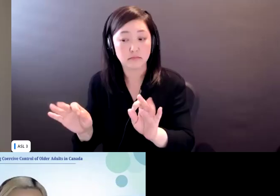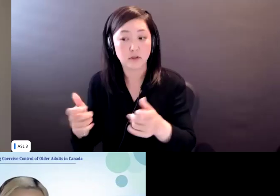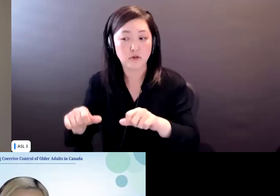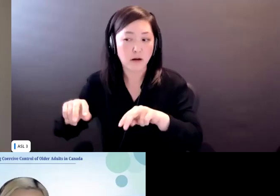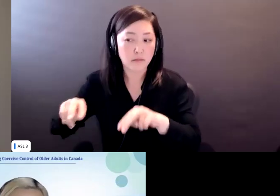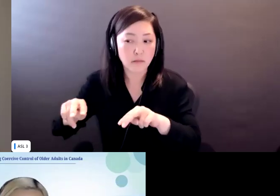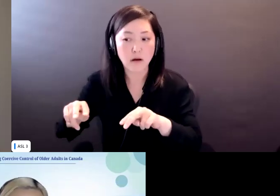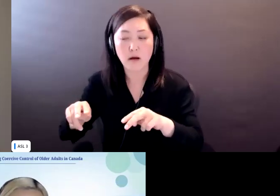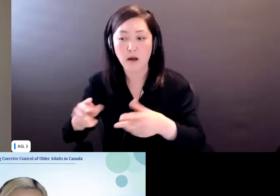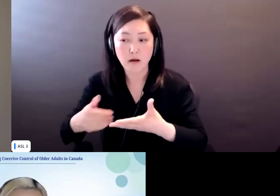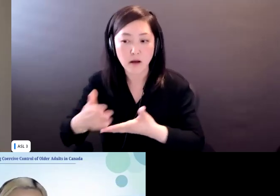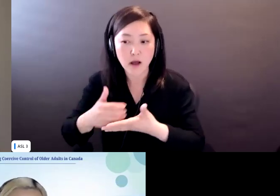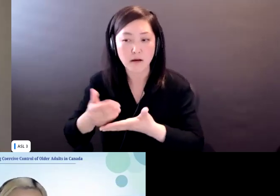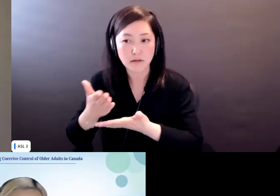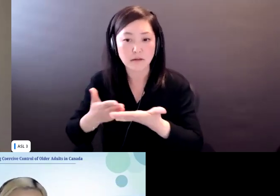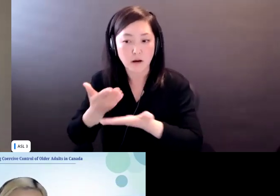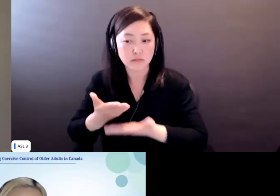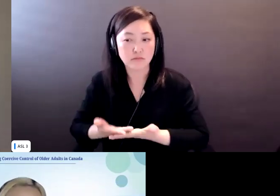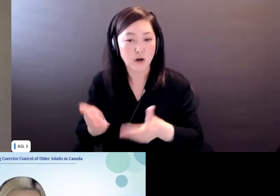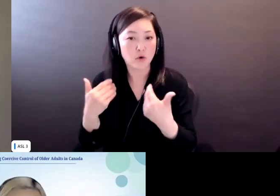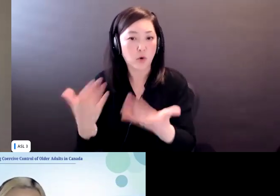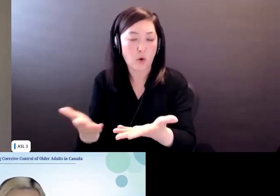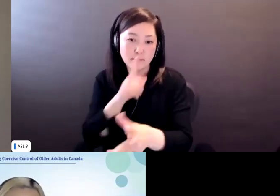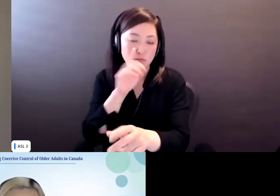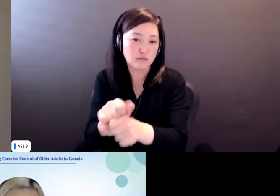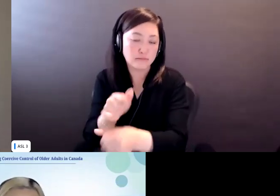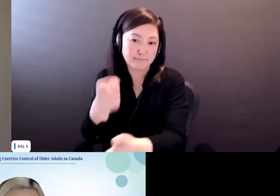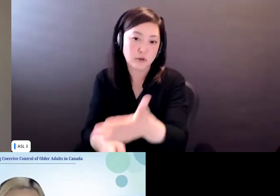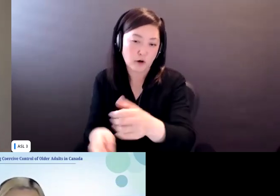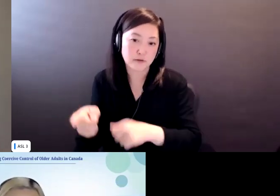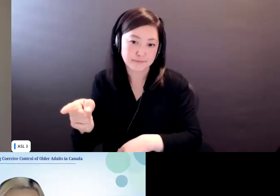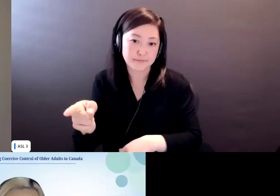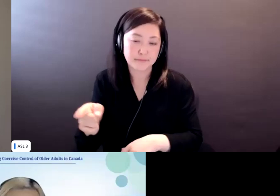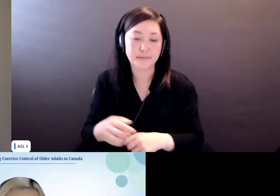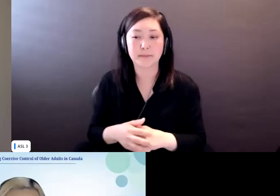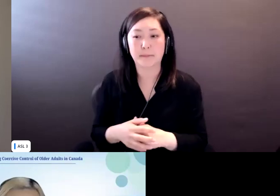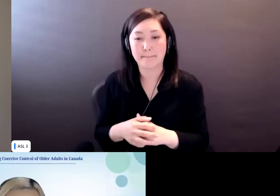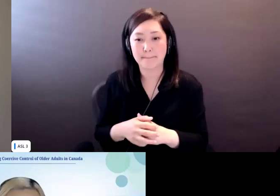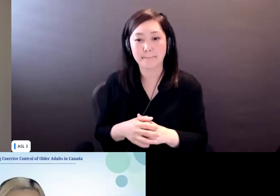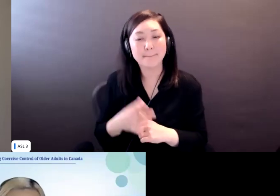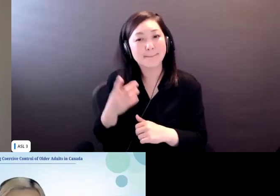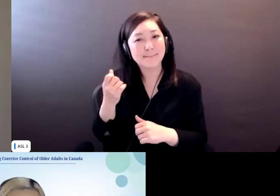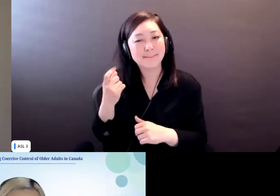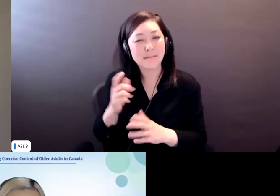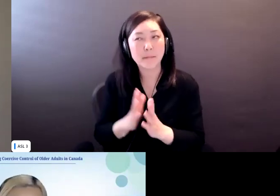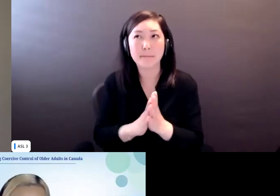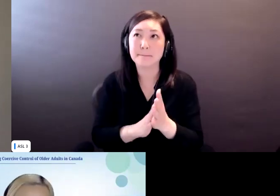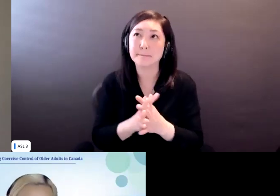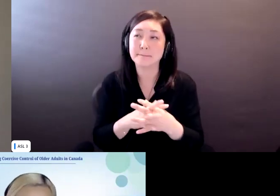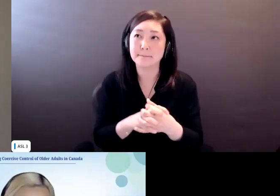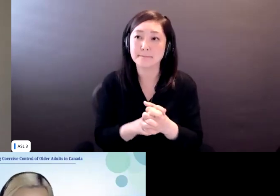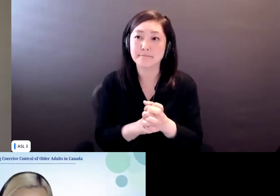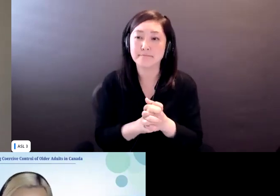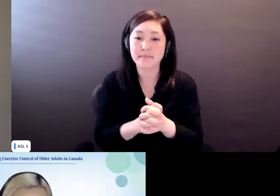sufficient evidence to proceed. And when they do, the behaviors are intended